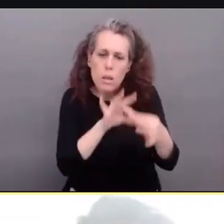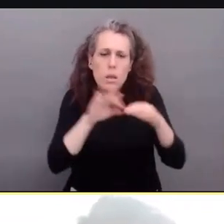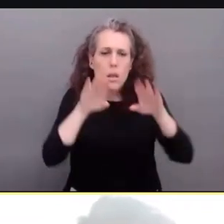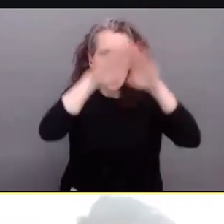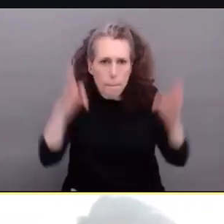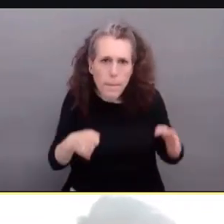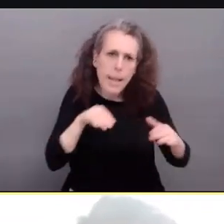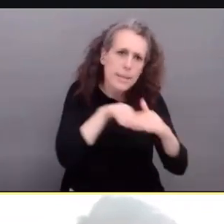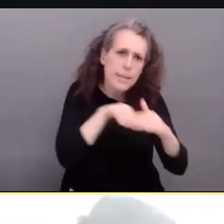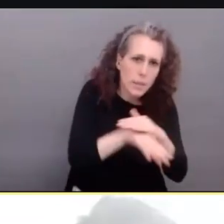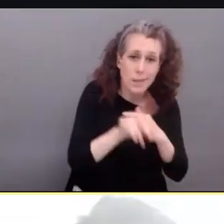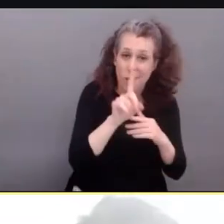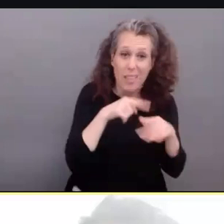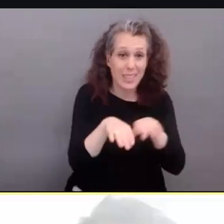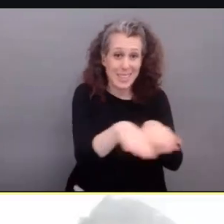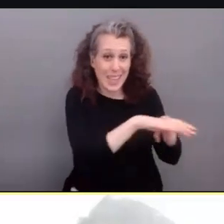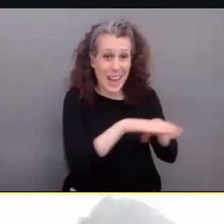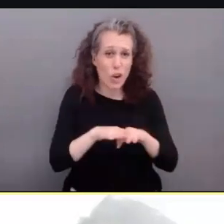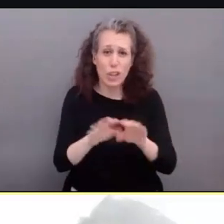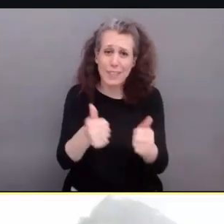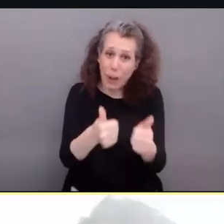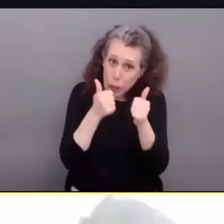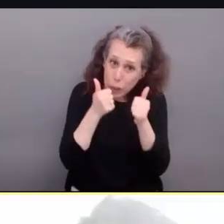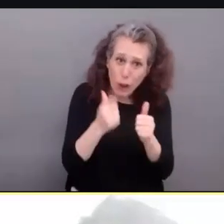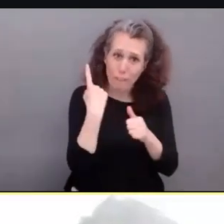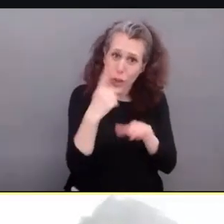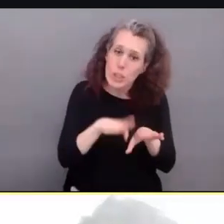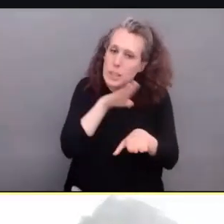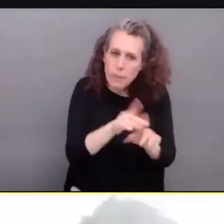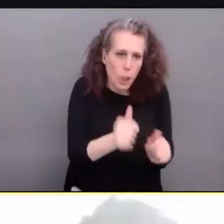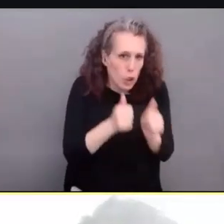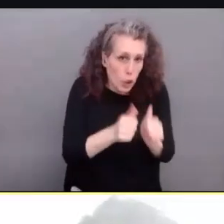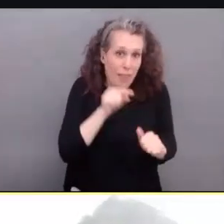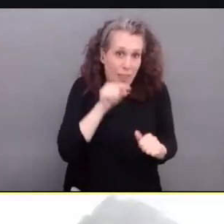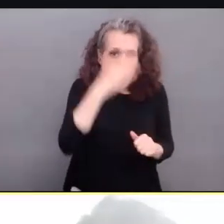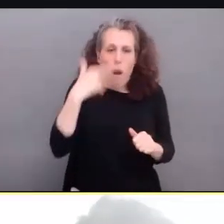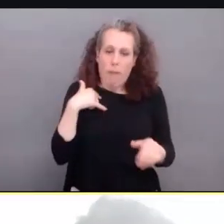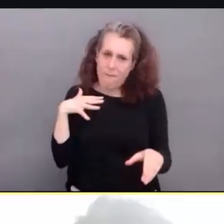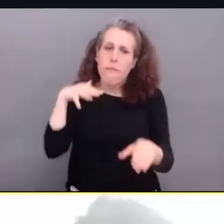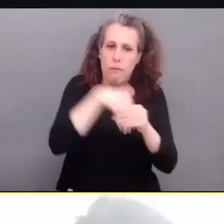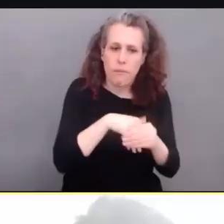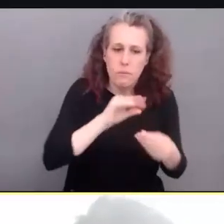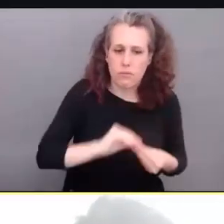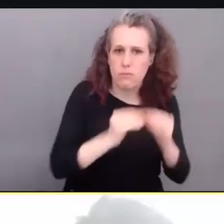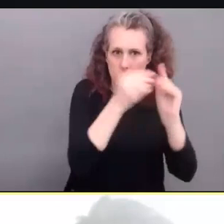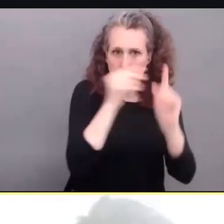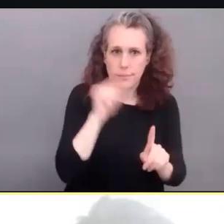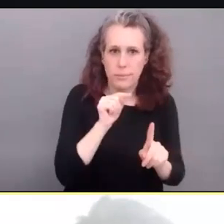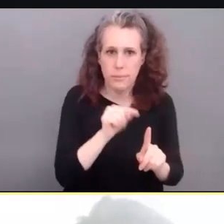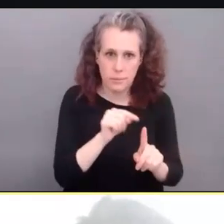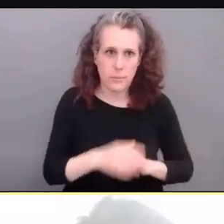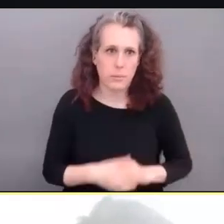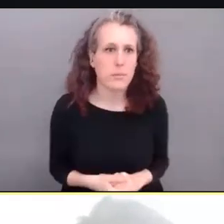but the standard is a very, very good first step, and that's why we have been involved in its development. To